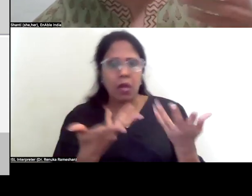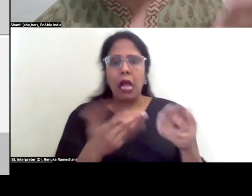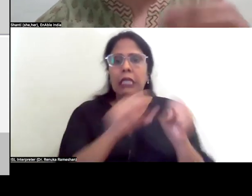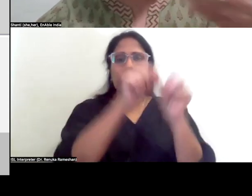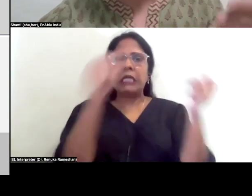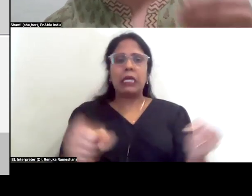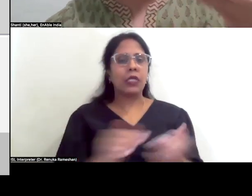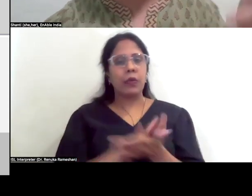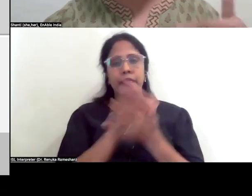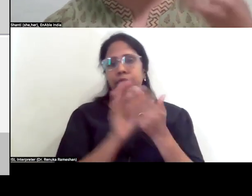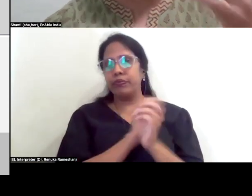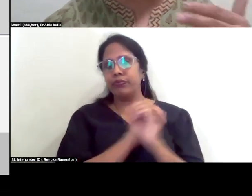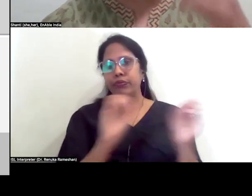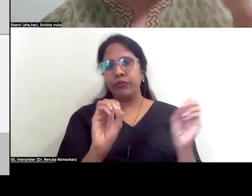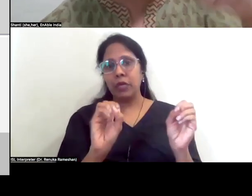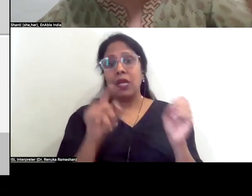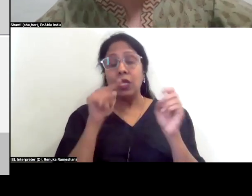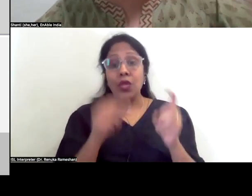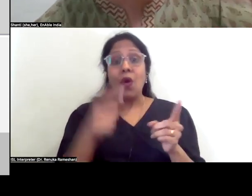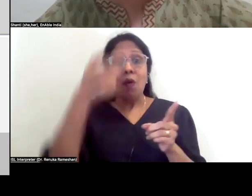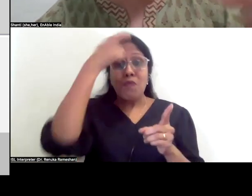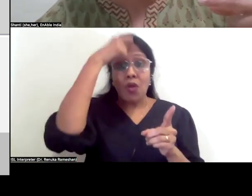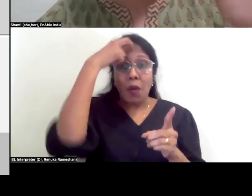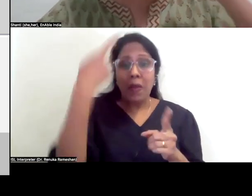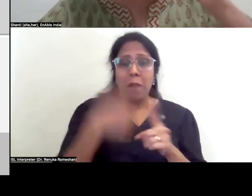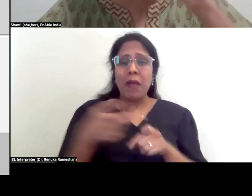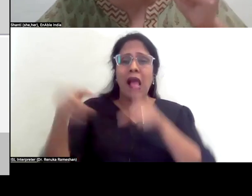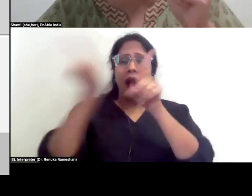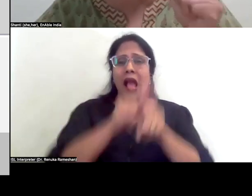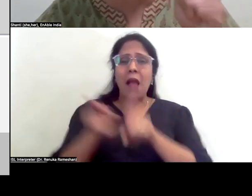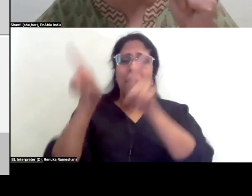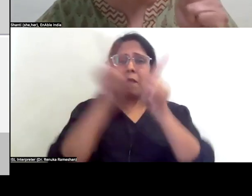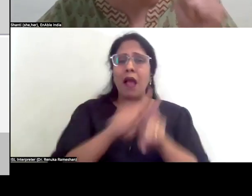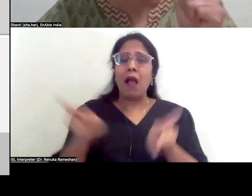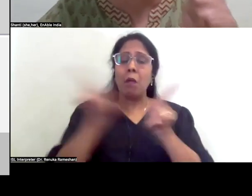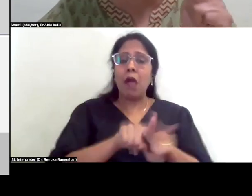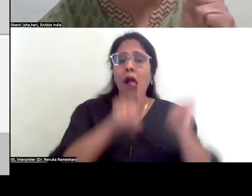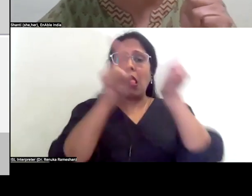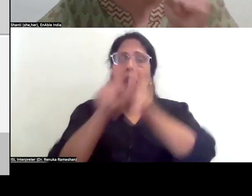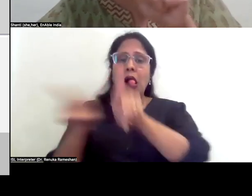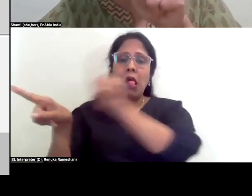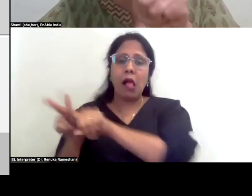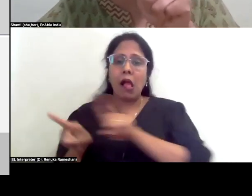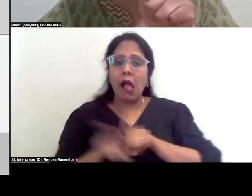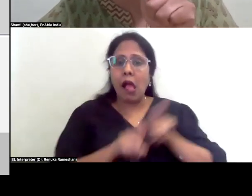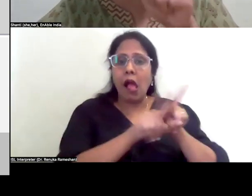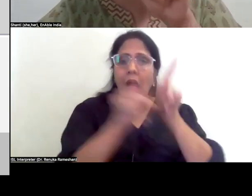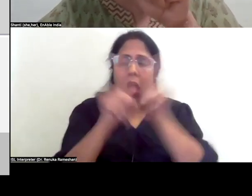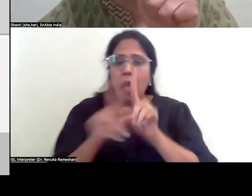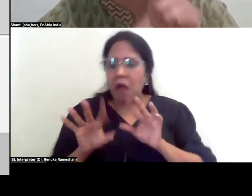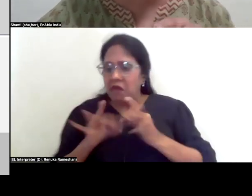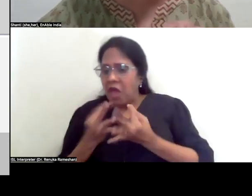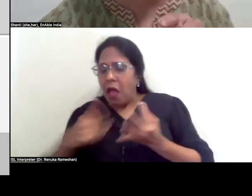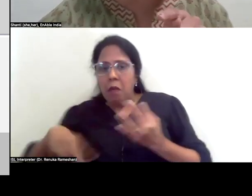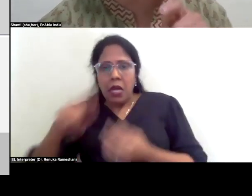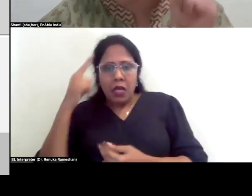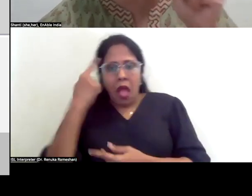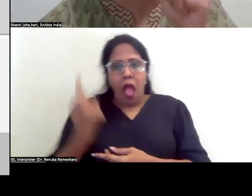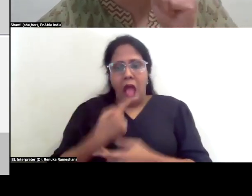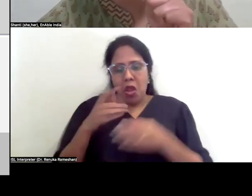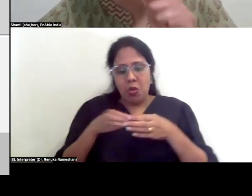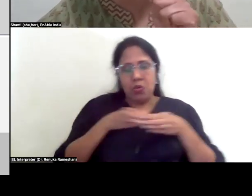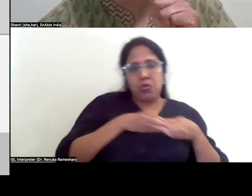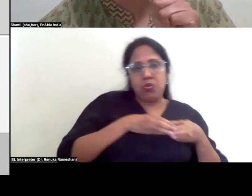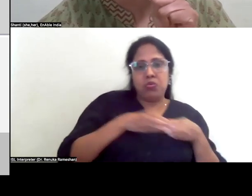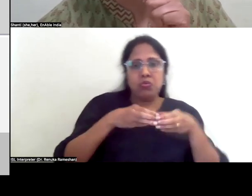the problem and patterns for the family keeps getting more and more. Each family feels alone. The caregivers on this call, you know what I'm talking about.